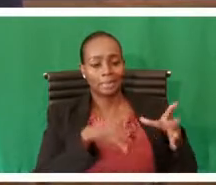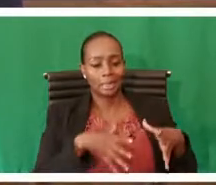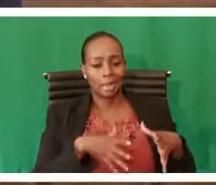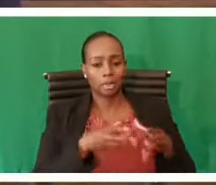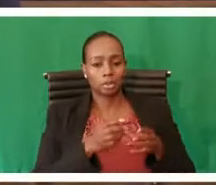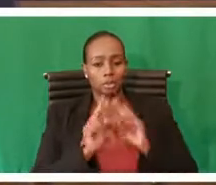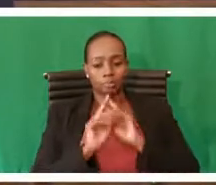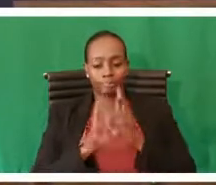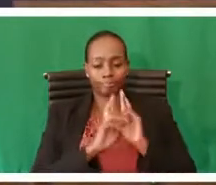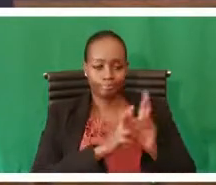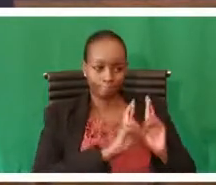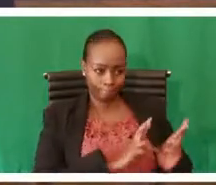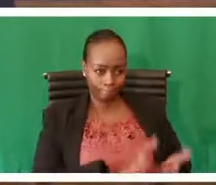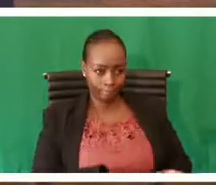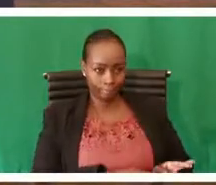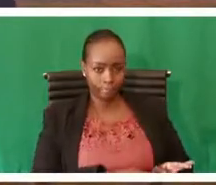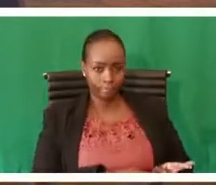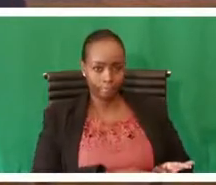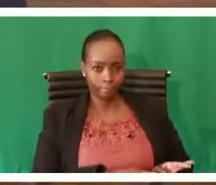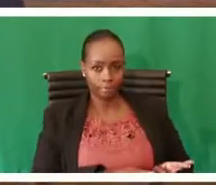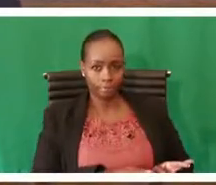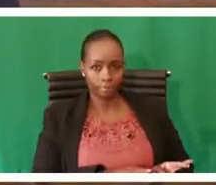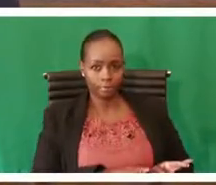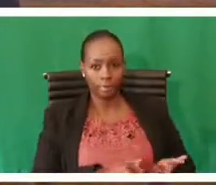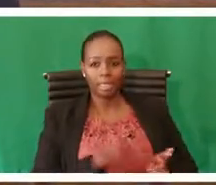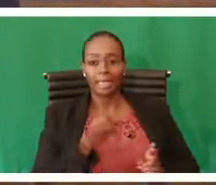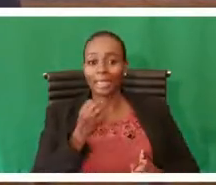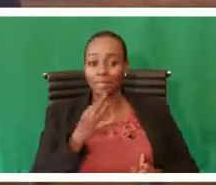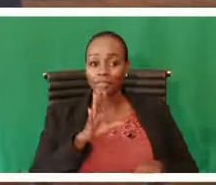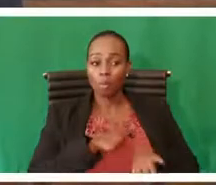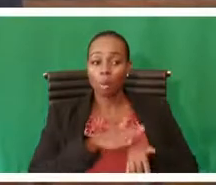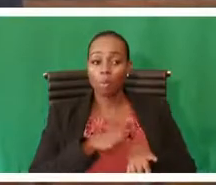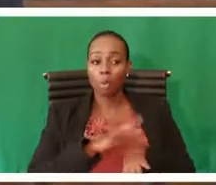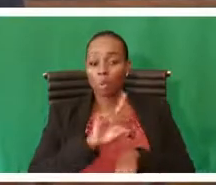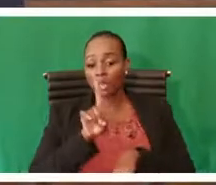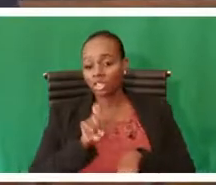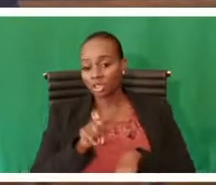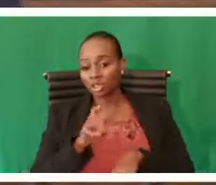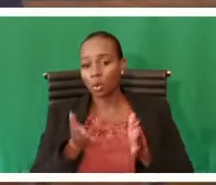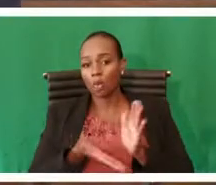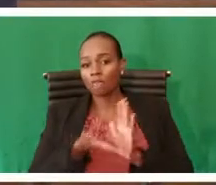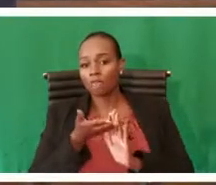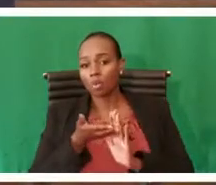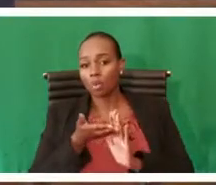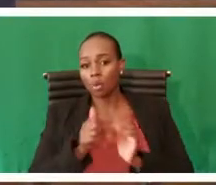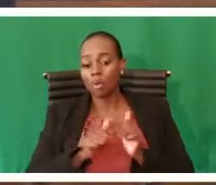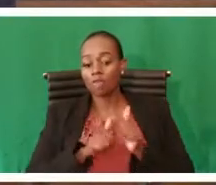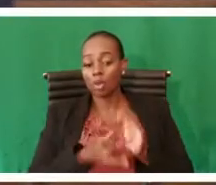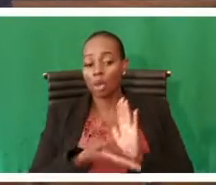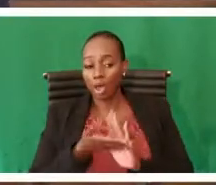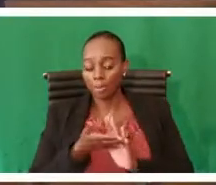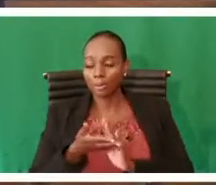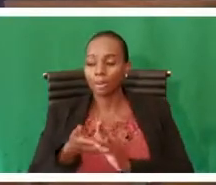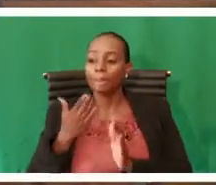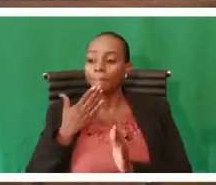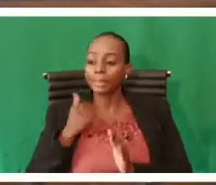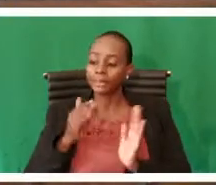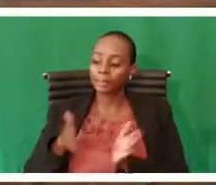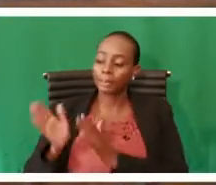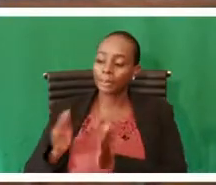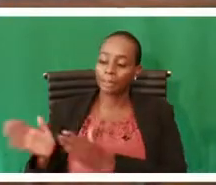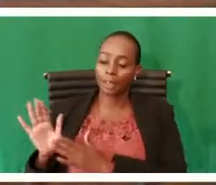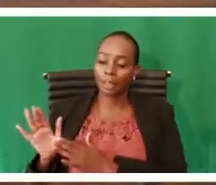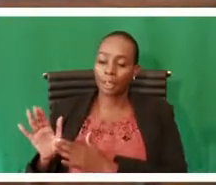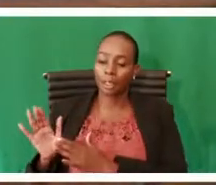then please, if you are going to ask further questions or follow-ups, prepare them so that we can